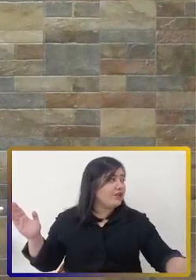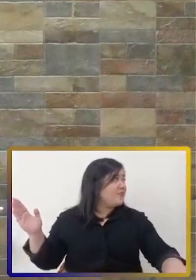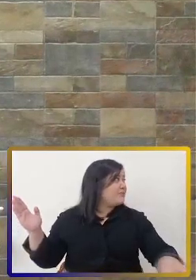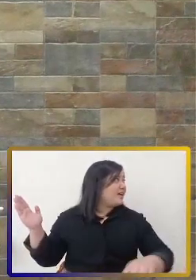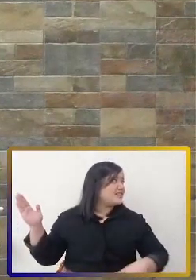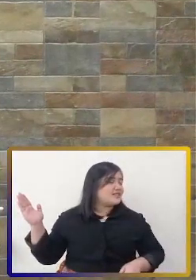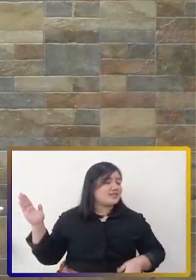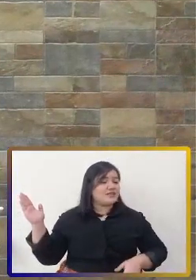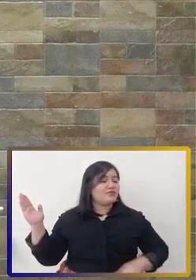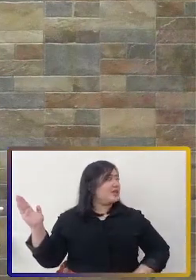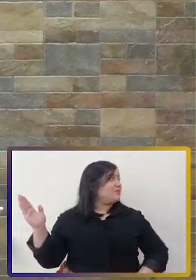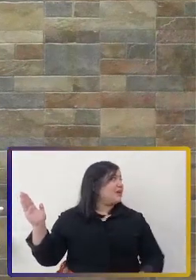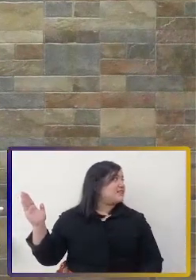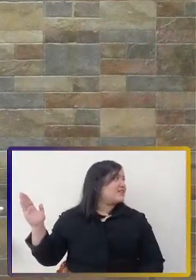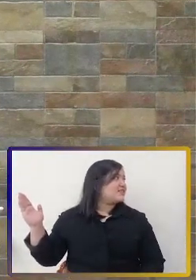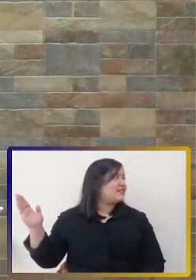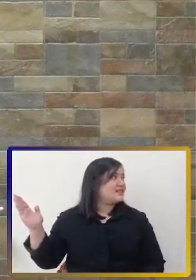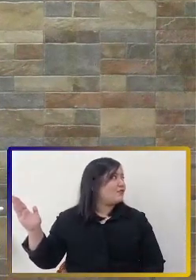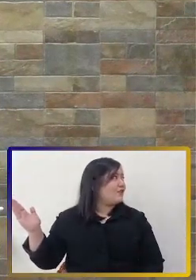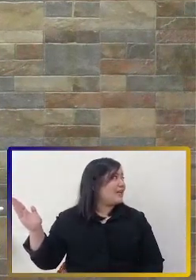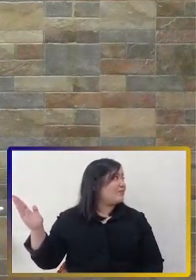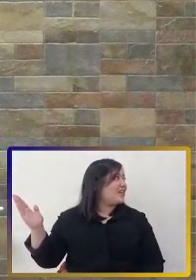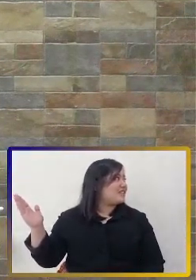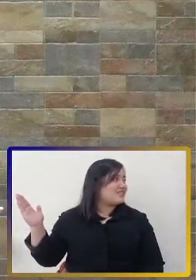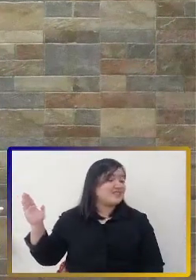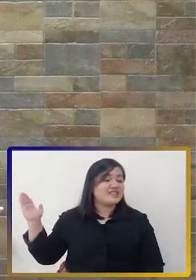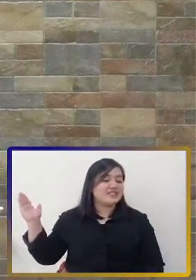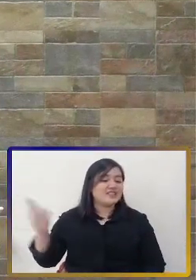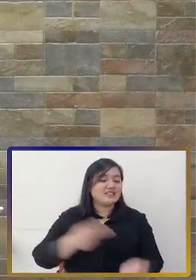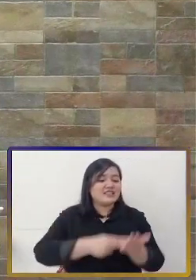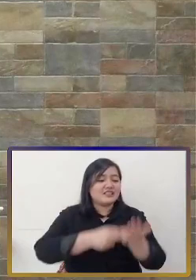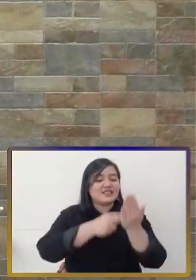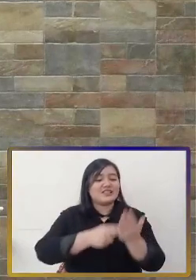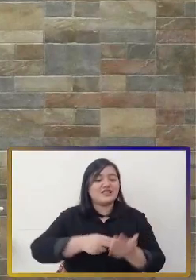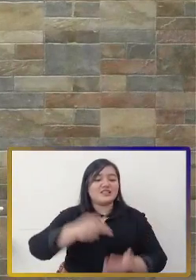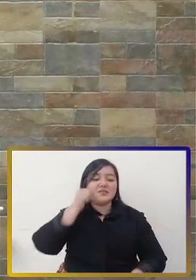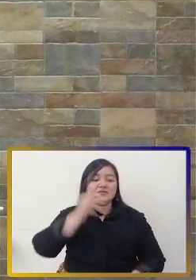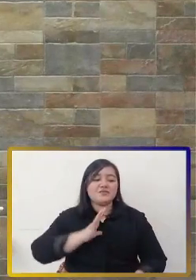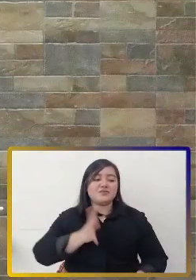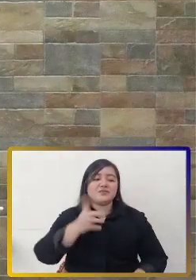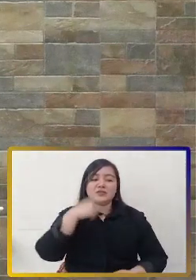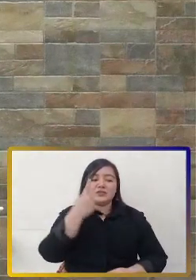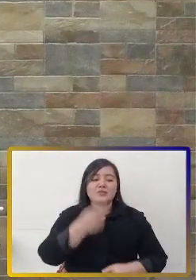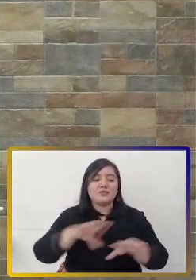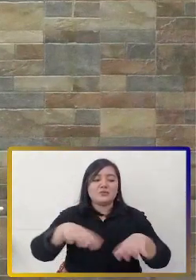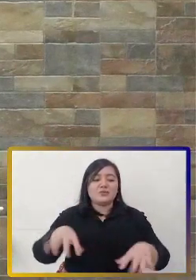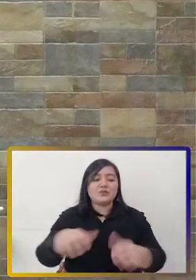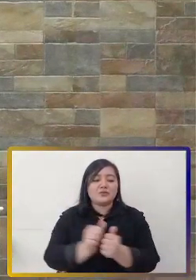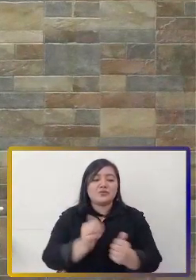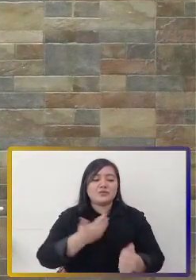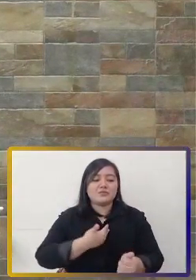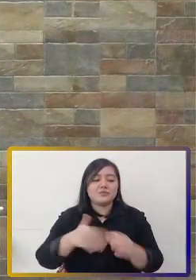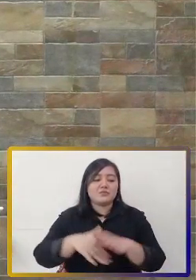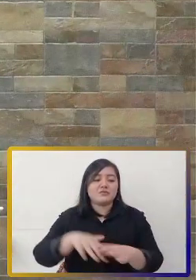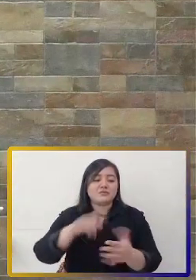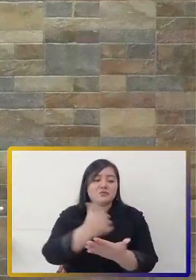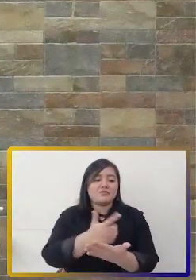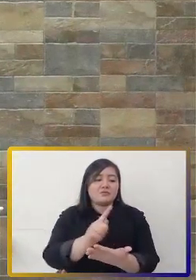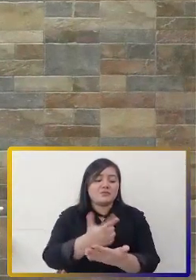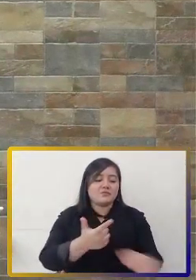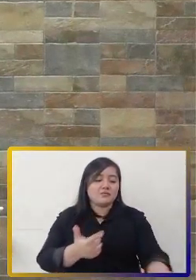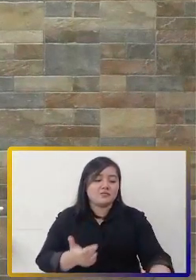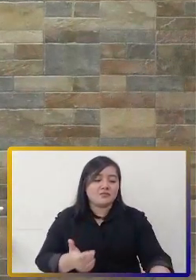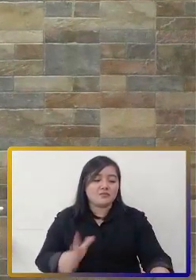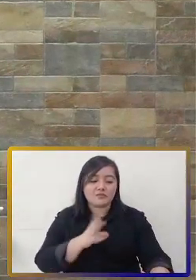yoke fellow, help those women which labored with me in the gospel. And